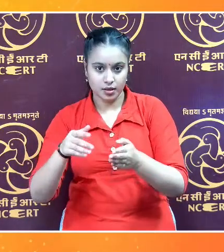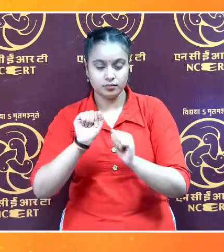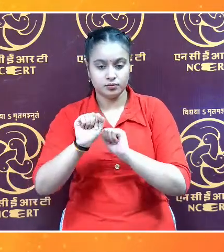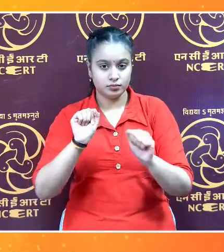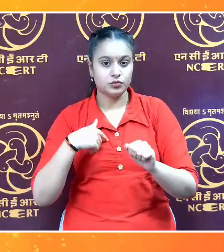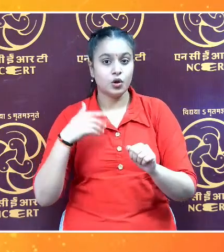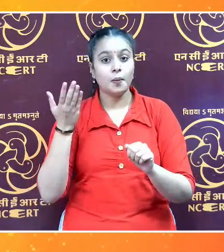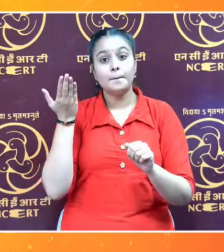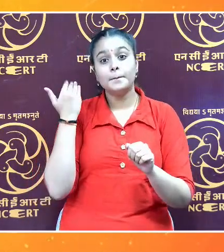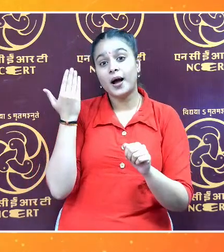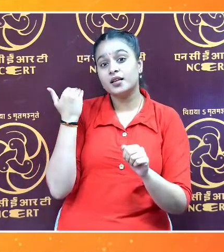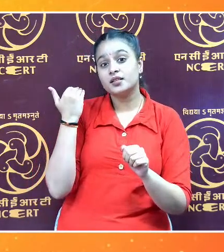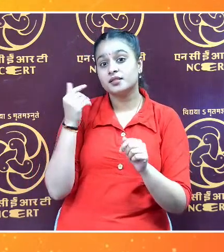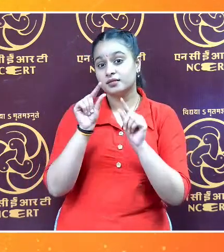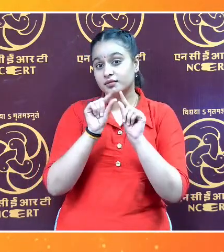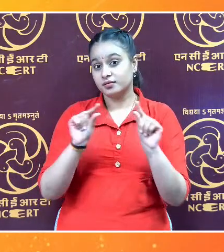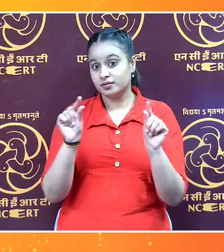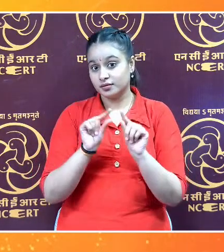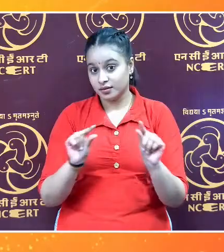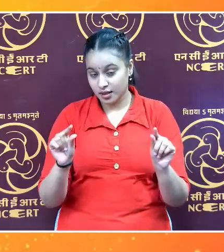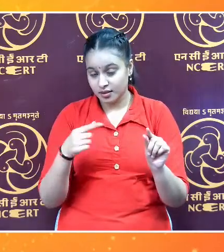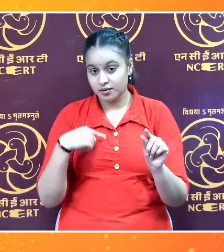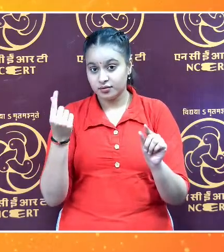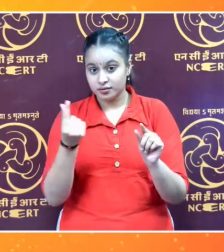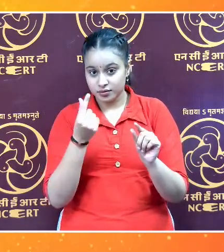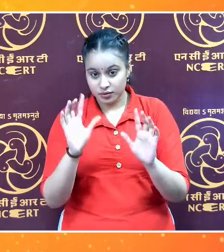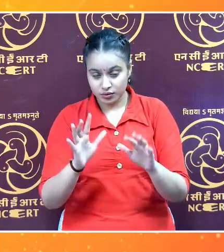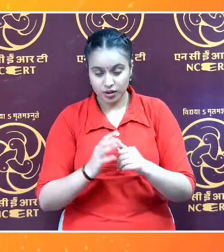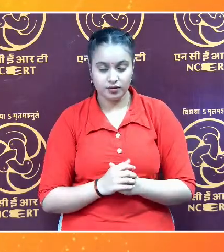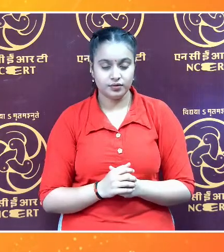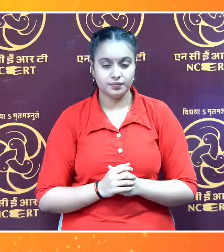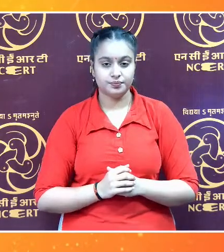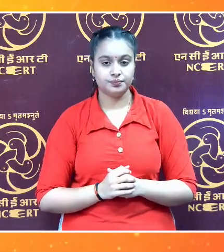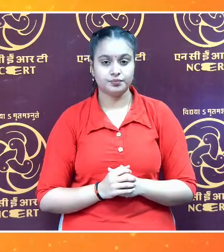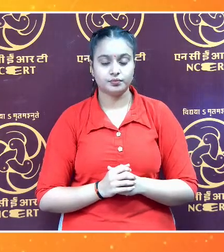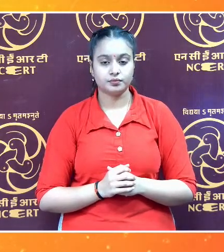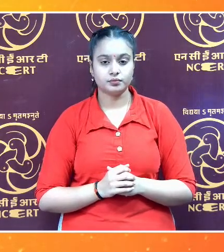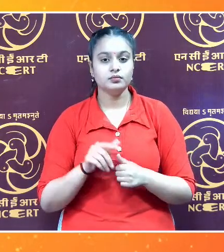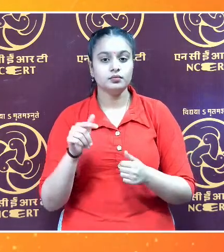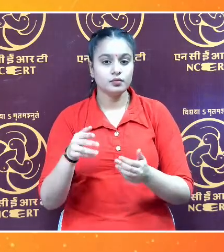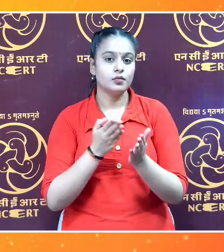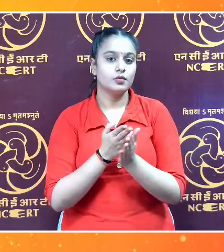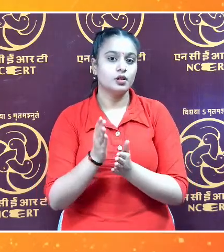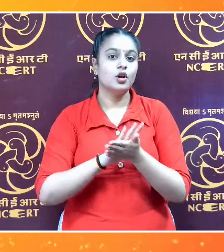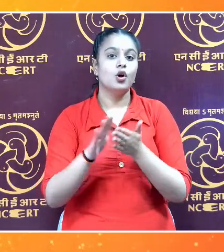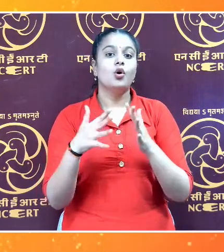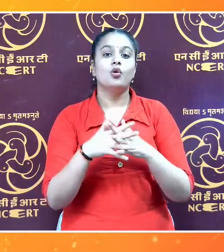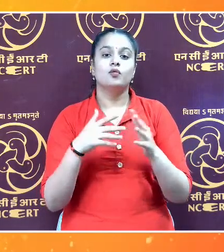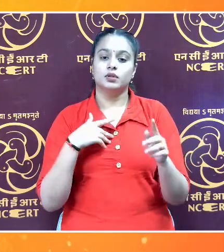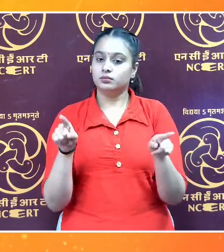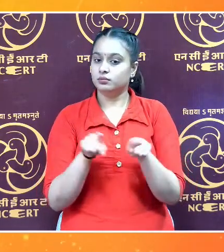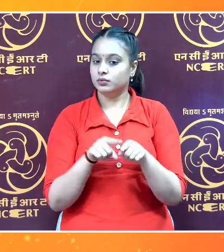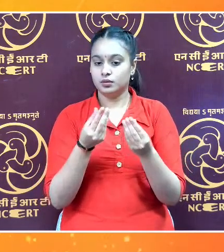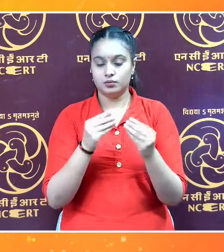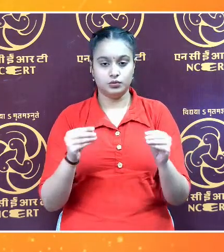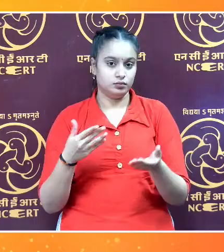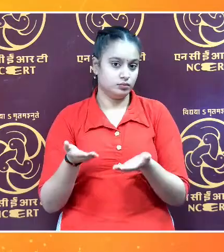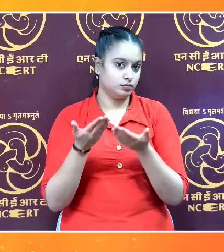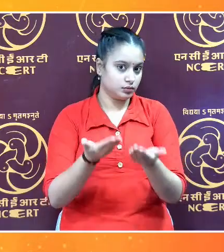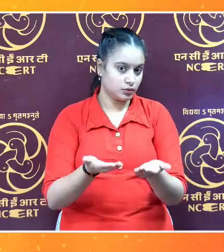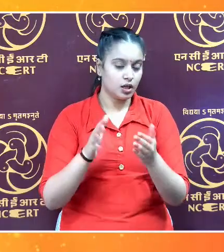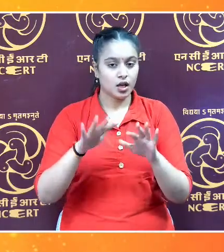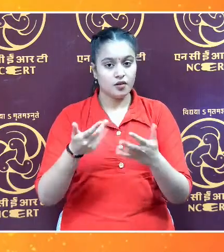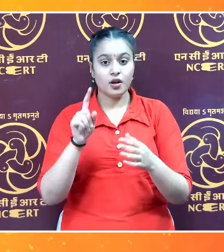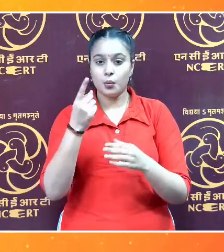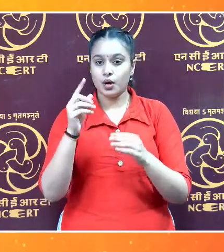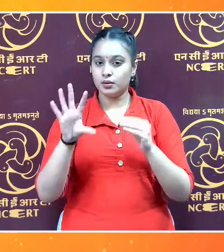the past tense. Yes, For because the fell. action has already taken Yes, it place has in the already story. taken place. Okay. So this would be the homework for our Yeah. little learners, and we have